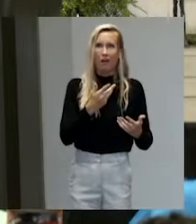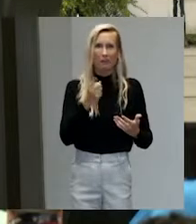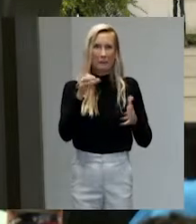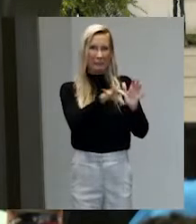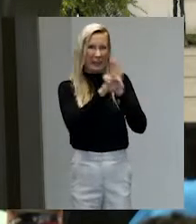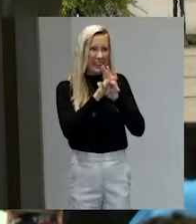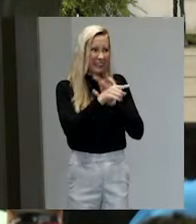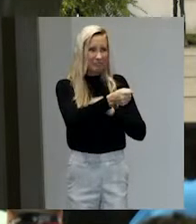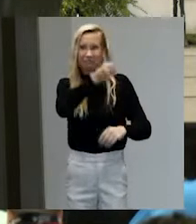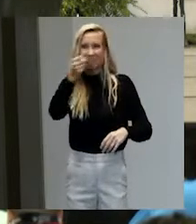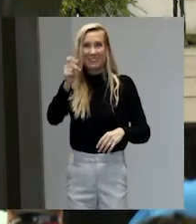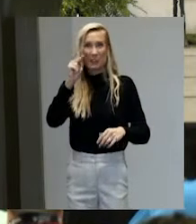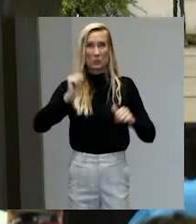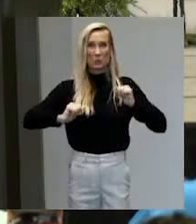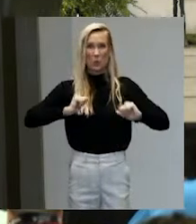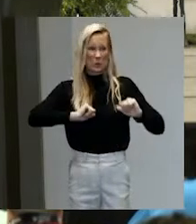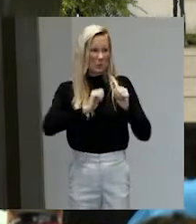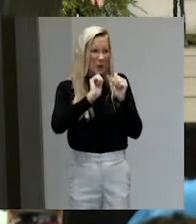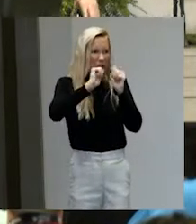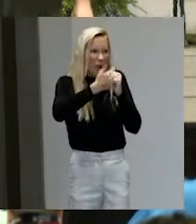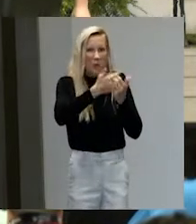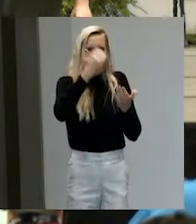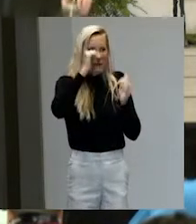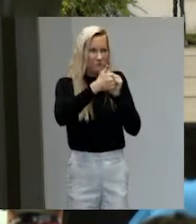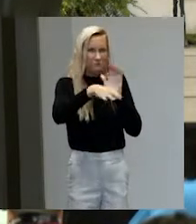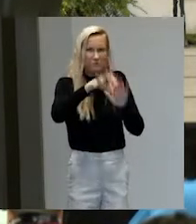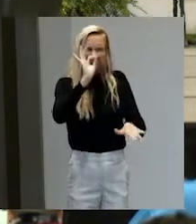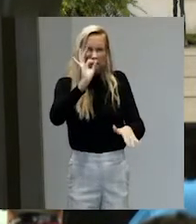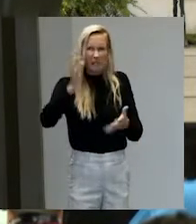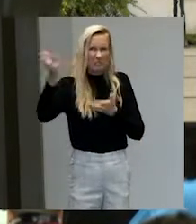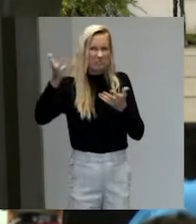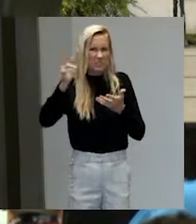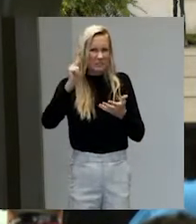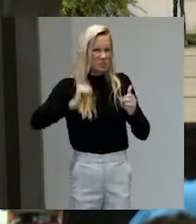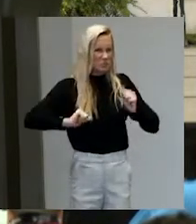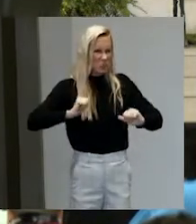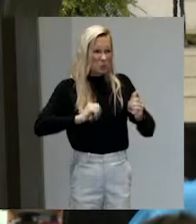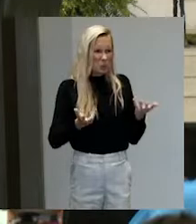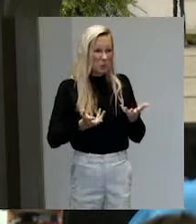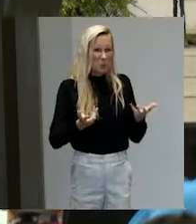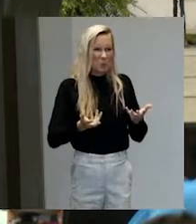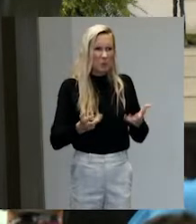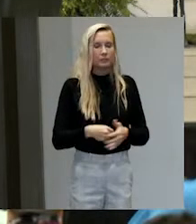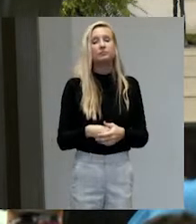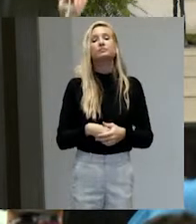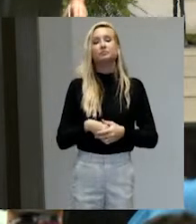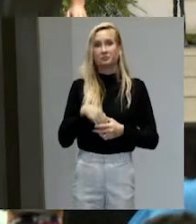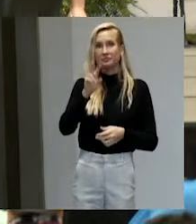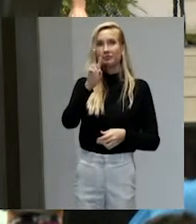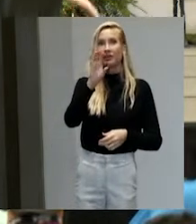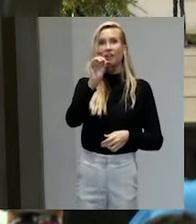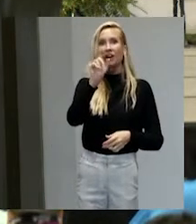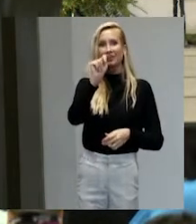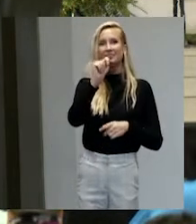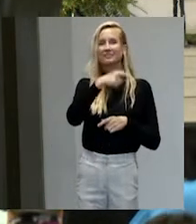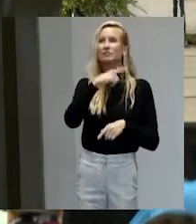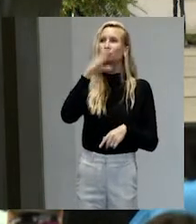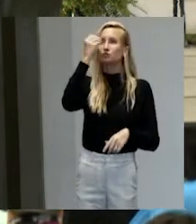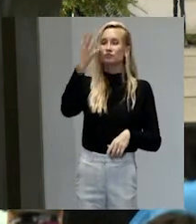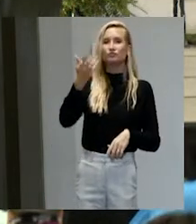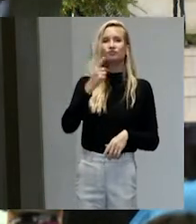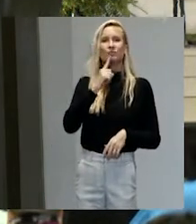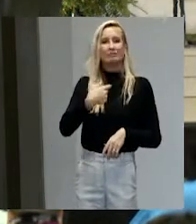it? Well, I had to audition like everyone else, but I had a really good friend, and her son is